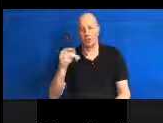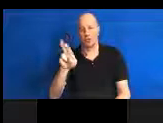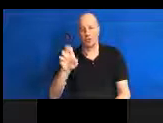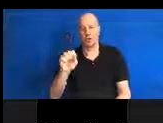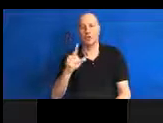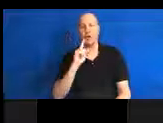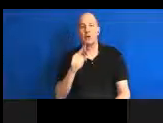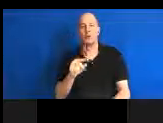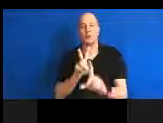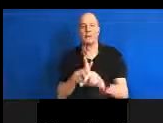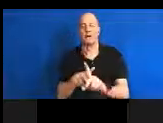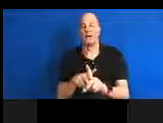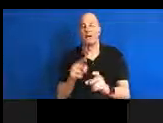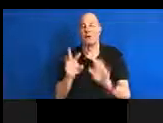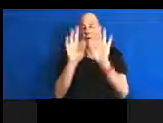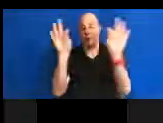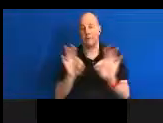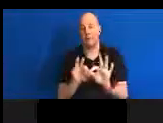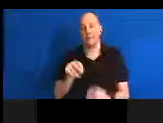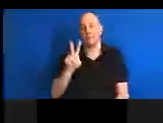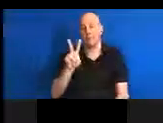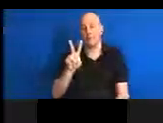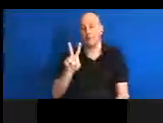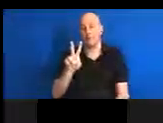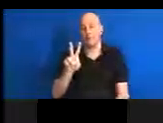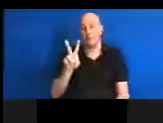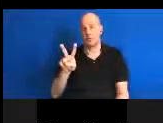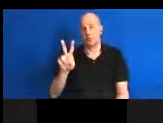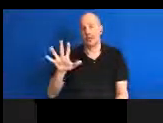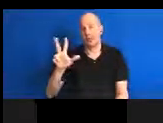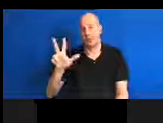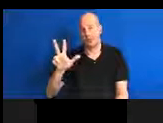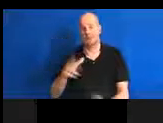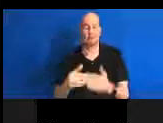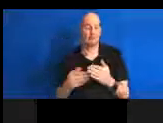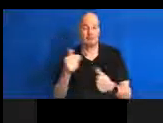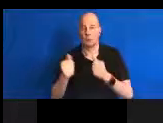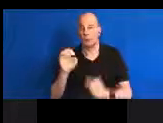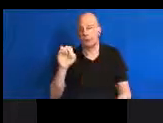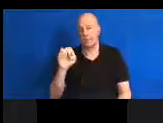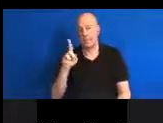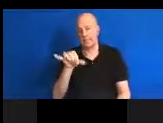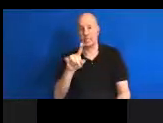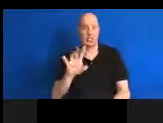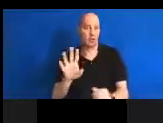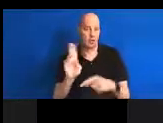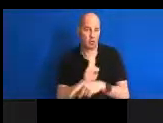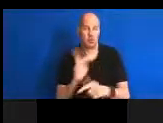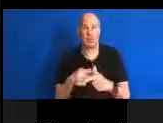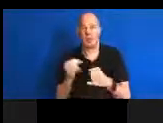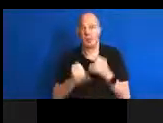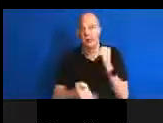form 2553, regardless of your entity choice, to opt into that. And the last